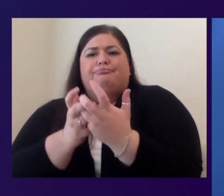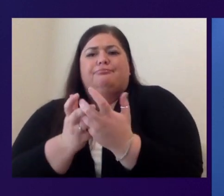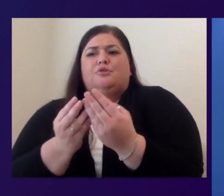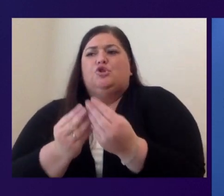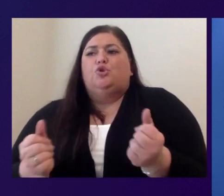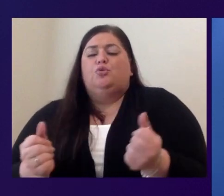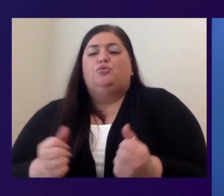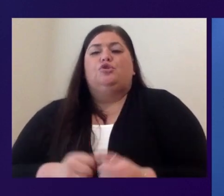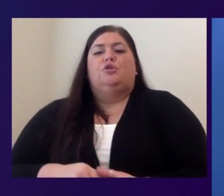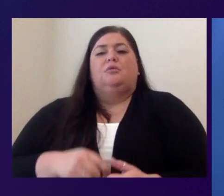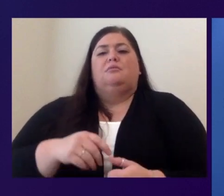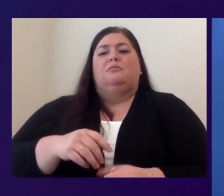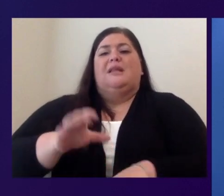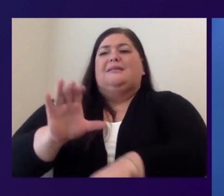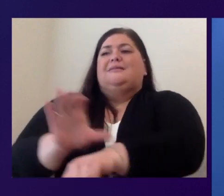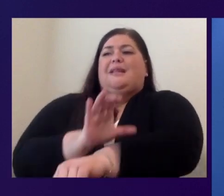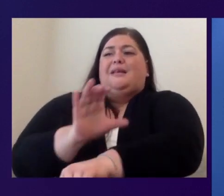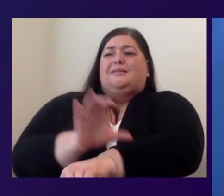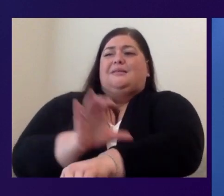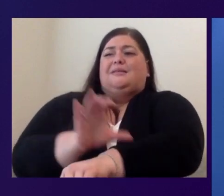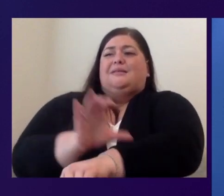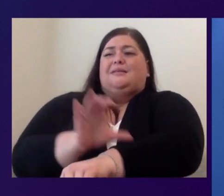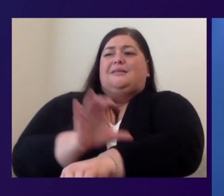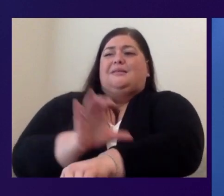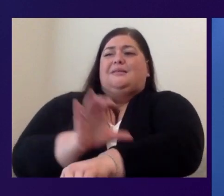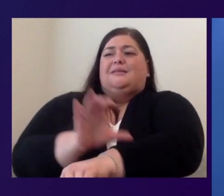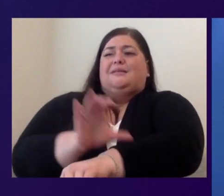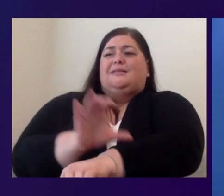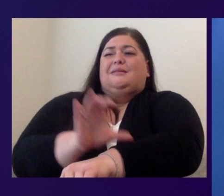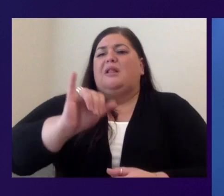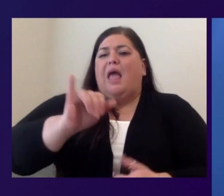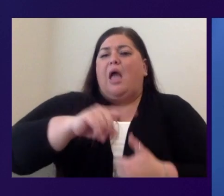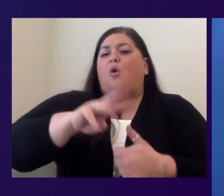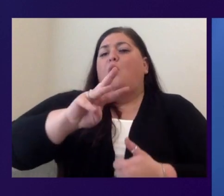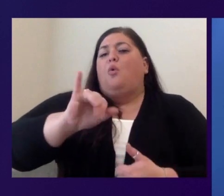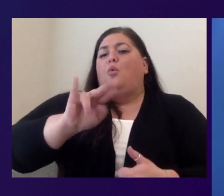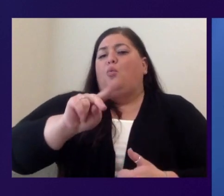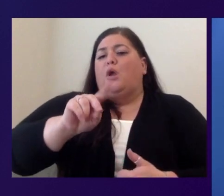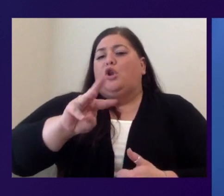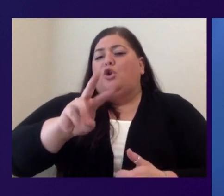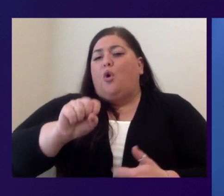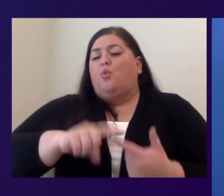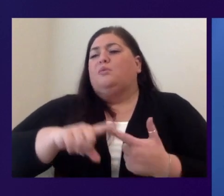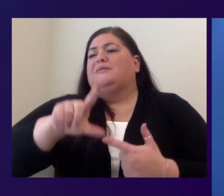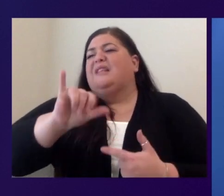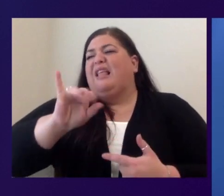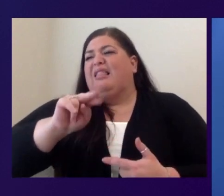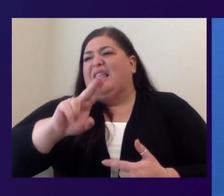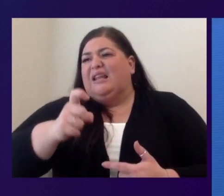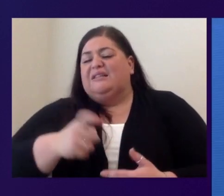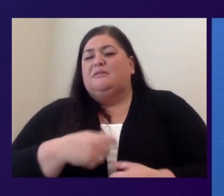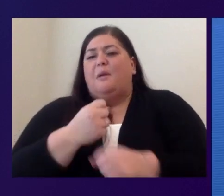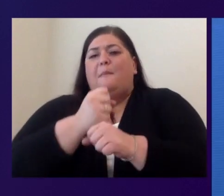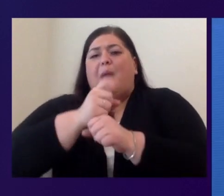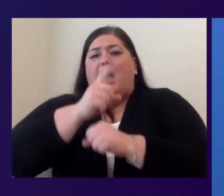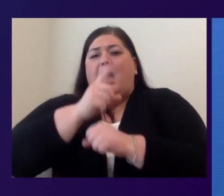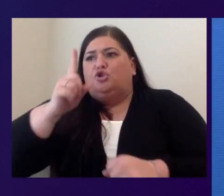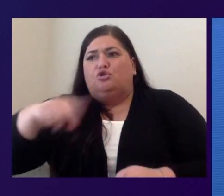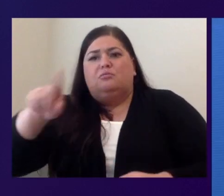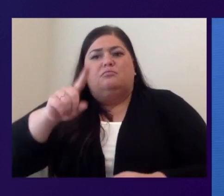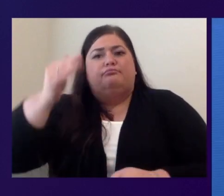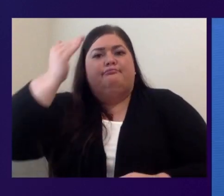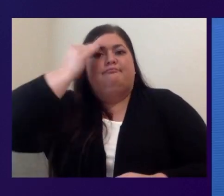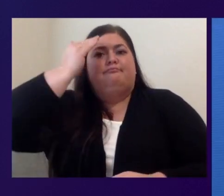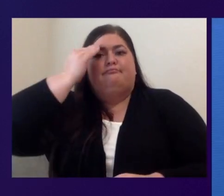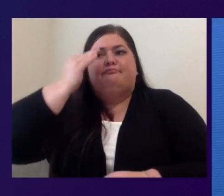operating system is an obvious one, right? Windows, Ubuntu, Linux, making sure that users are productive with the operating systems they know and are productive